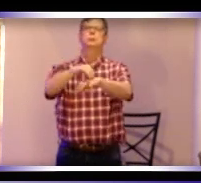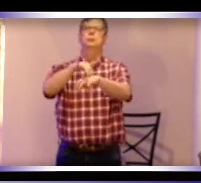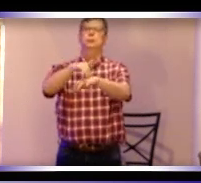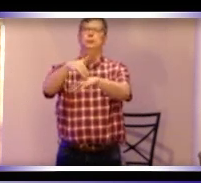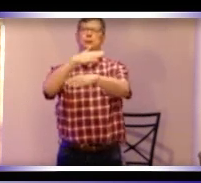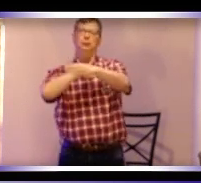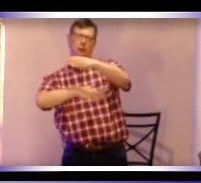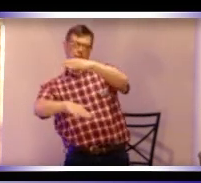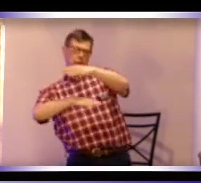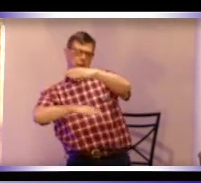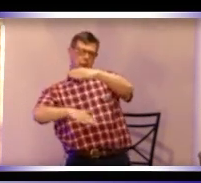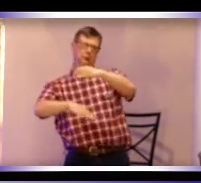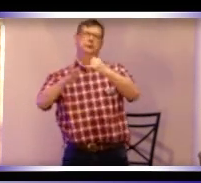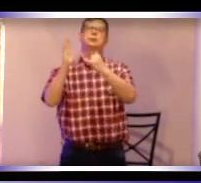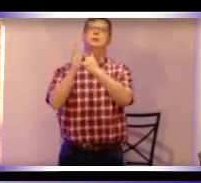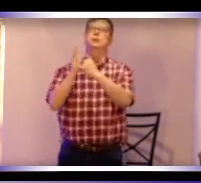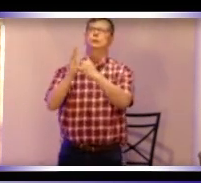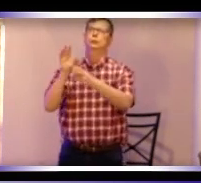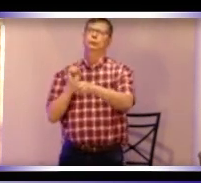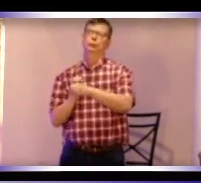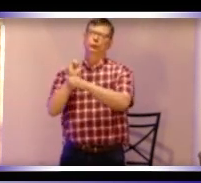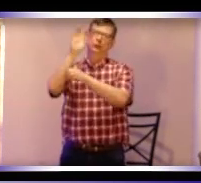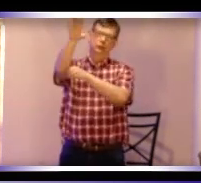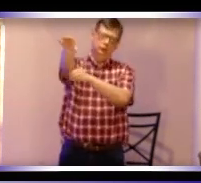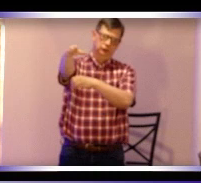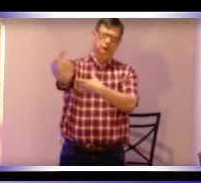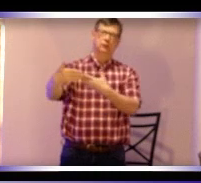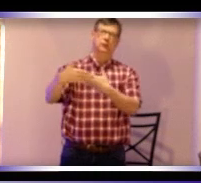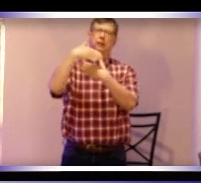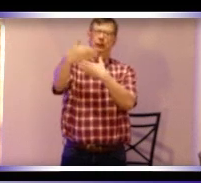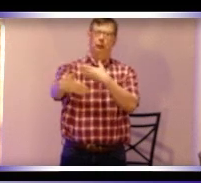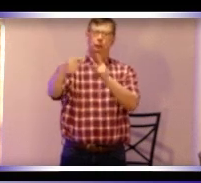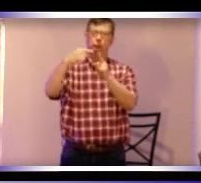reaching out and up to support you.